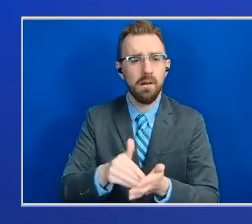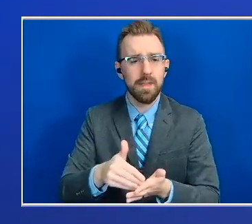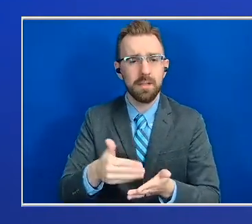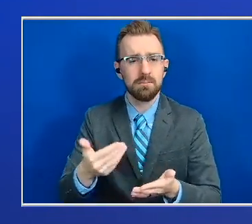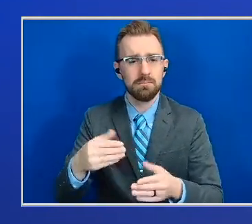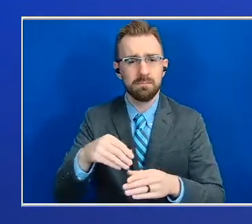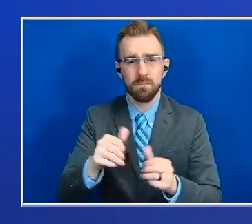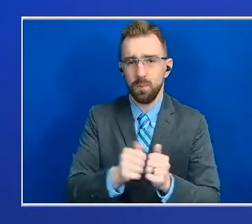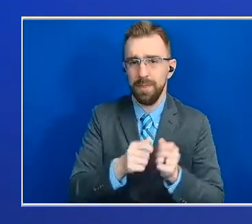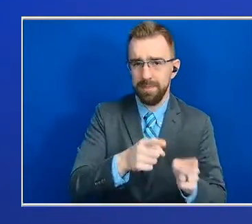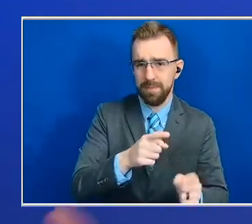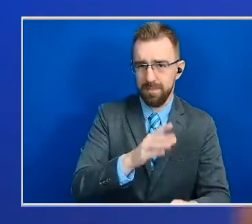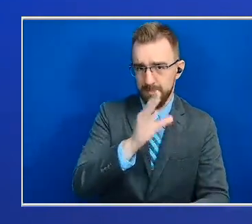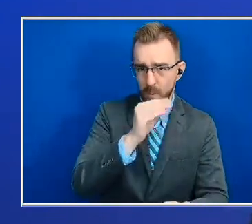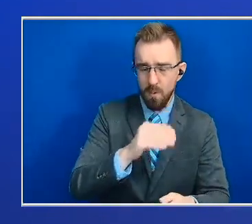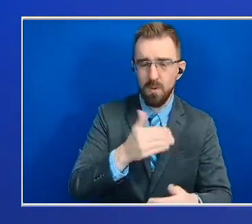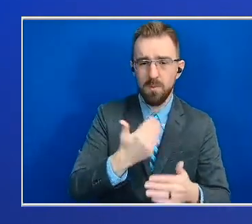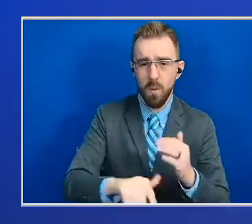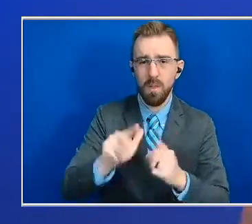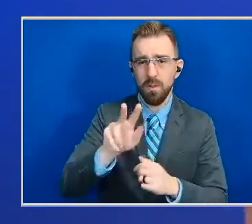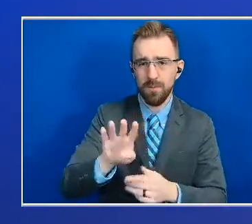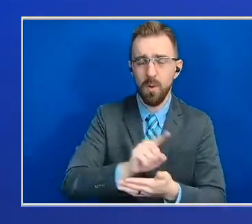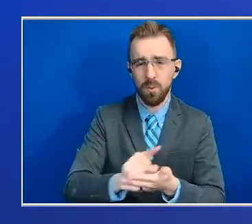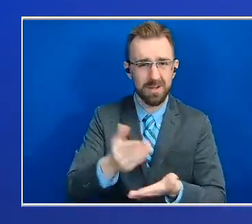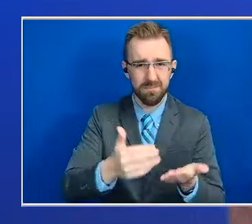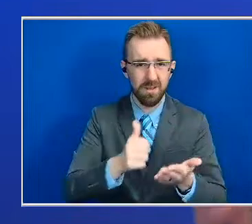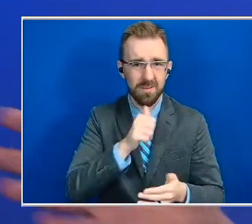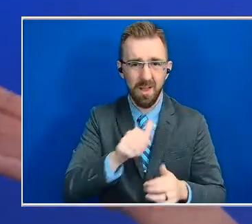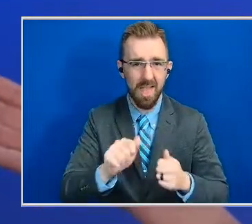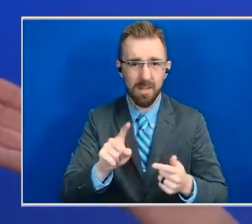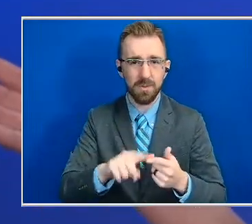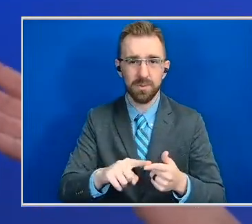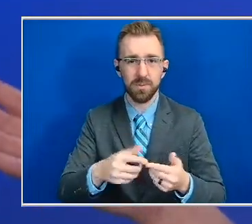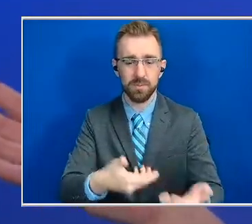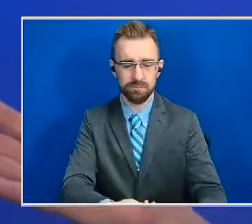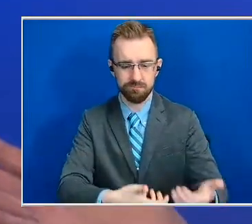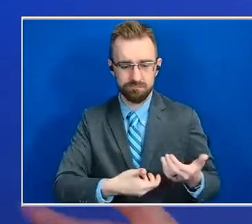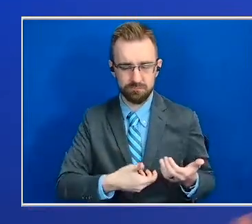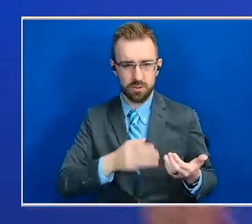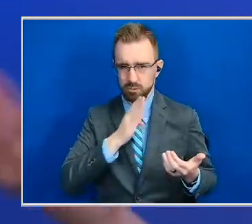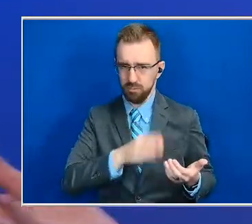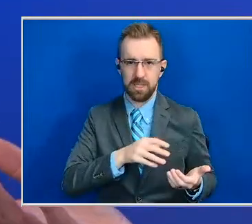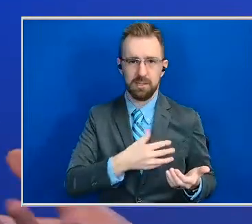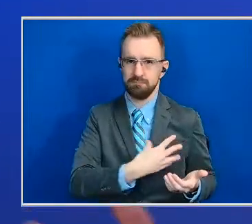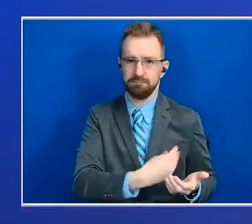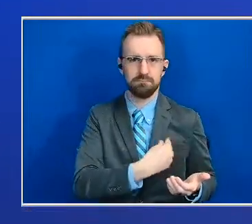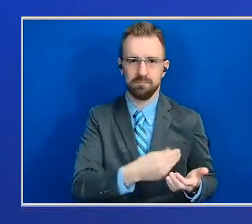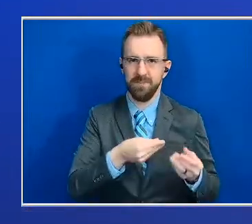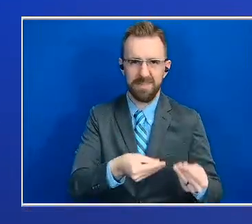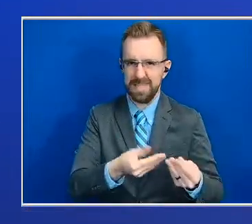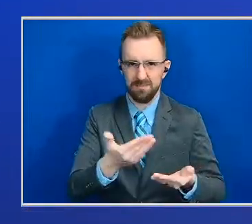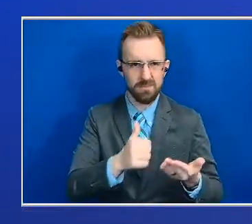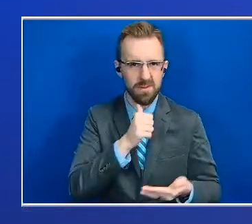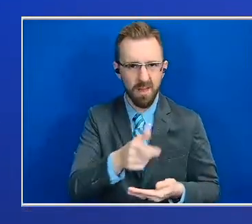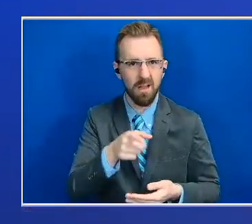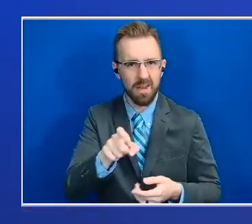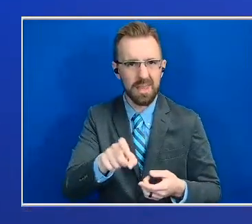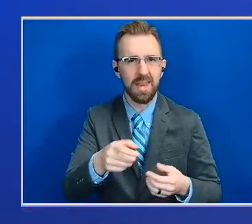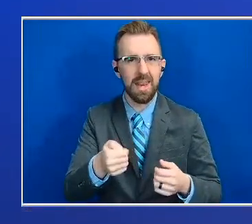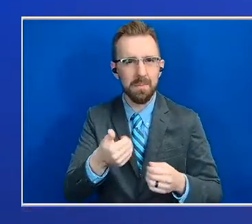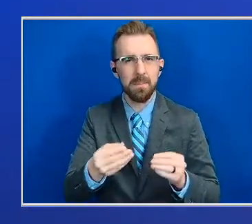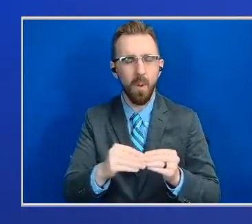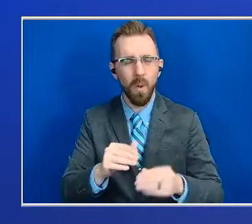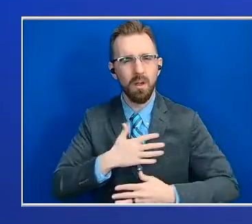at 34 weeks, he probably was not able to go right to breast and just breastfeed, right? Maybe he needed a little bit of respiratory